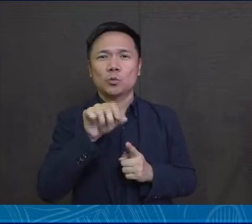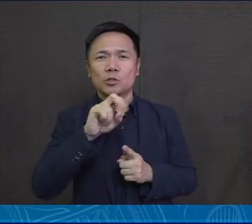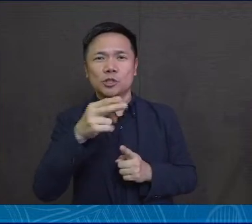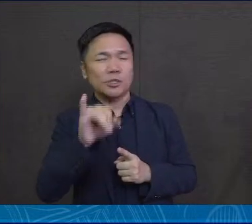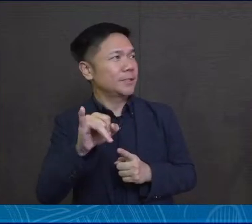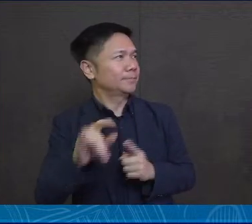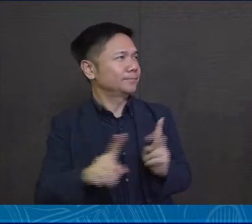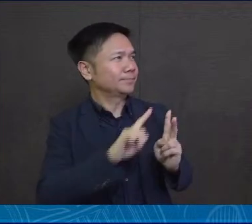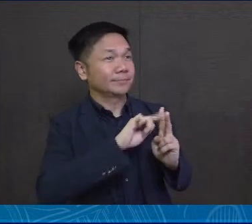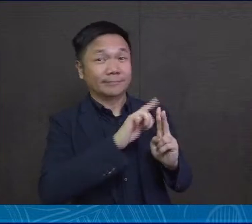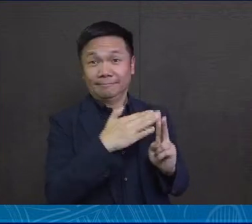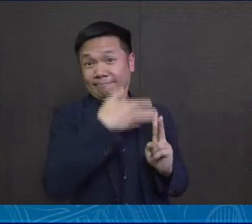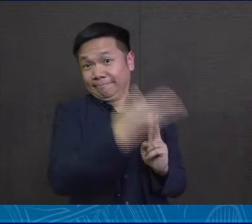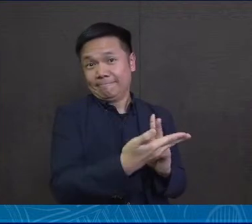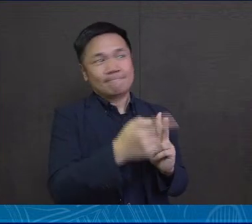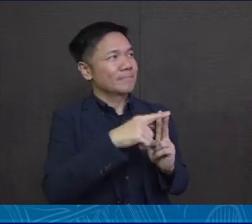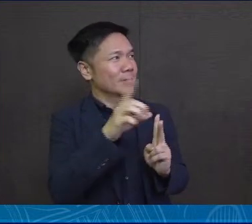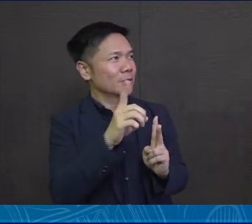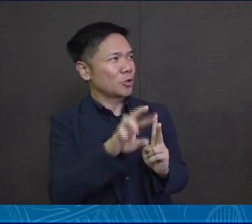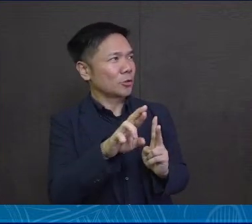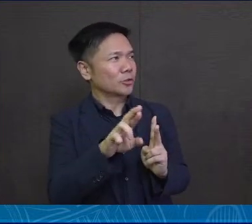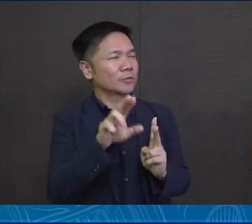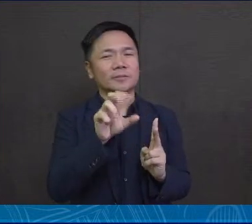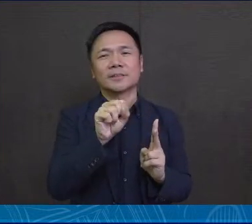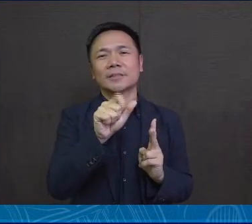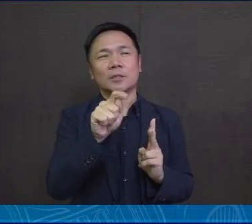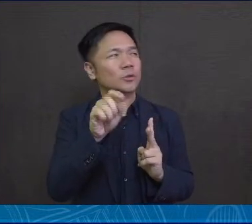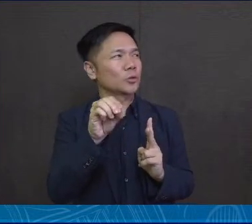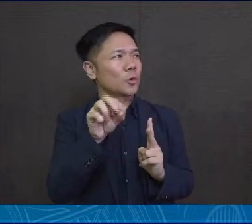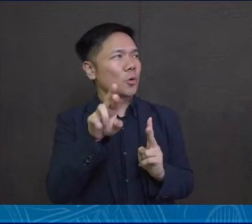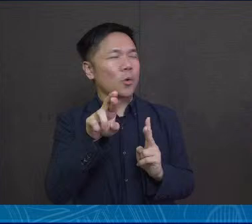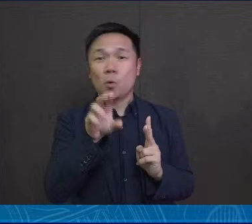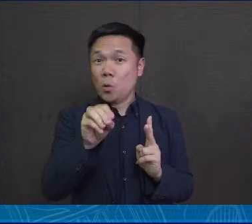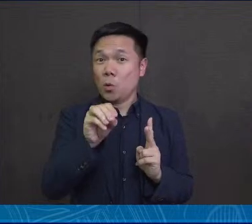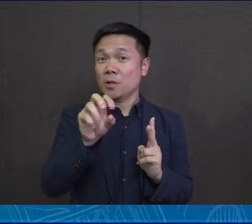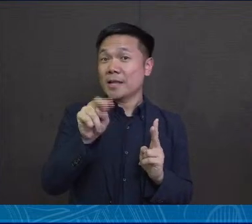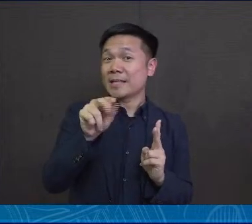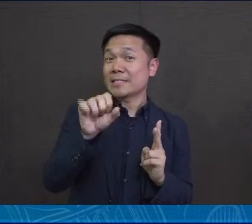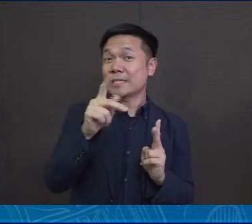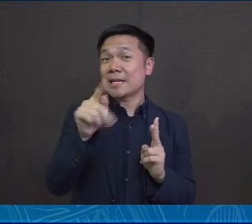Further in the middle is Dr. Satoru Nishikawa.